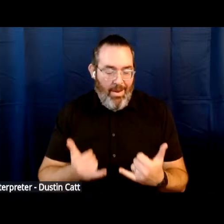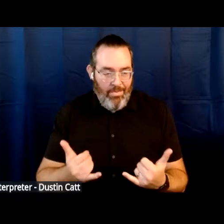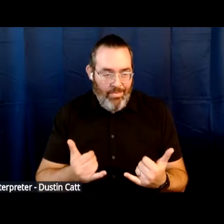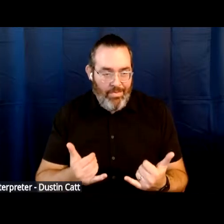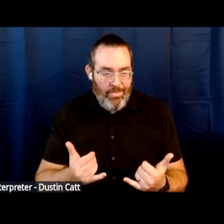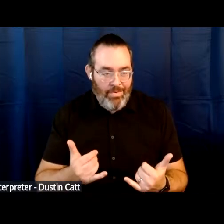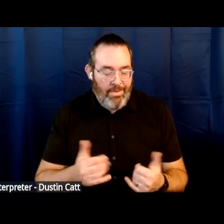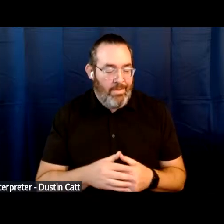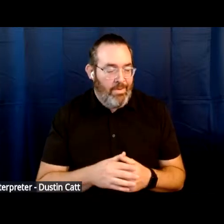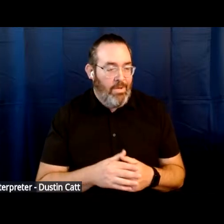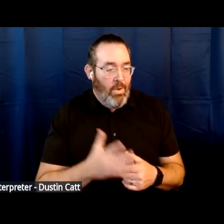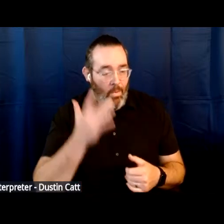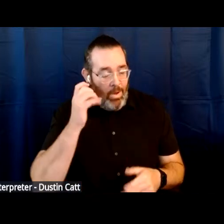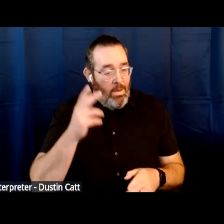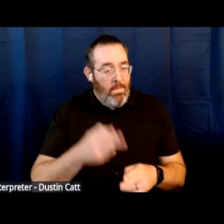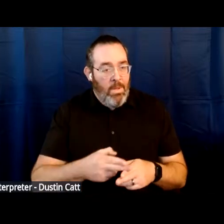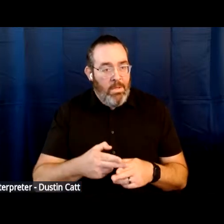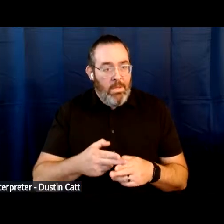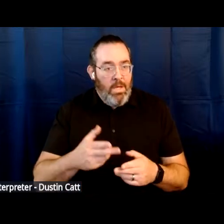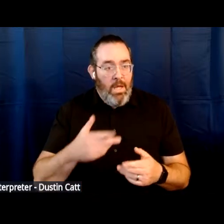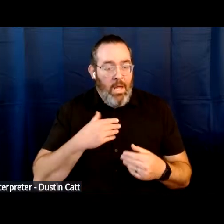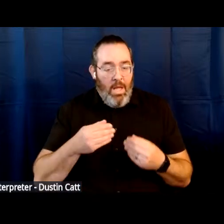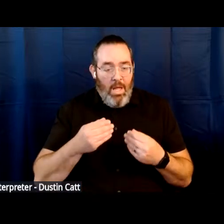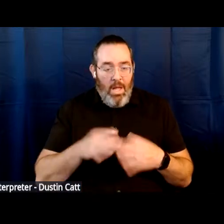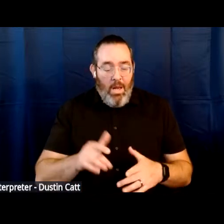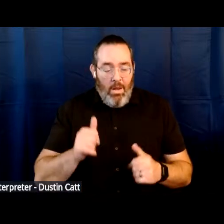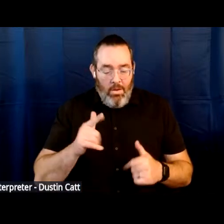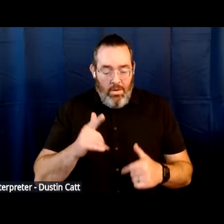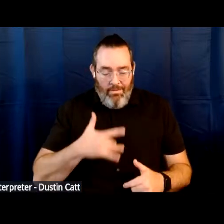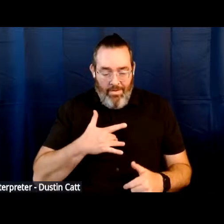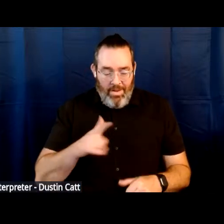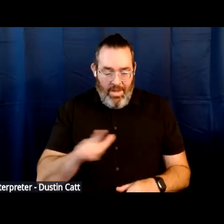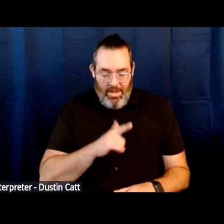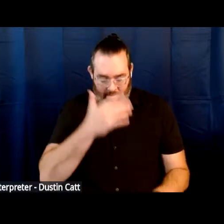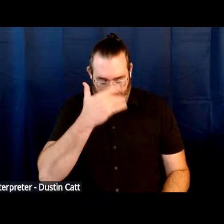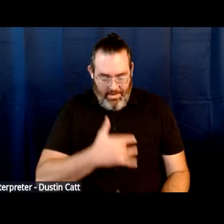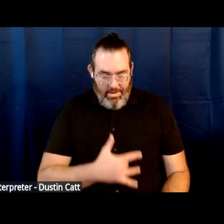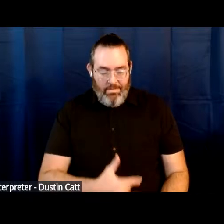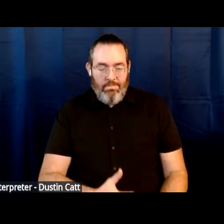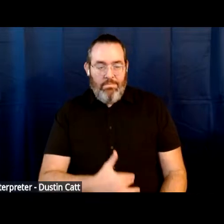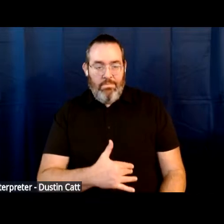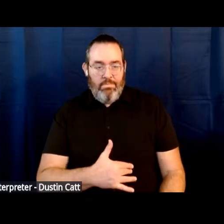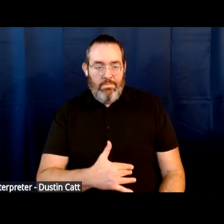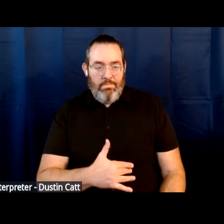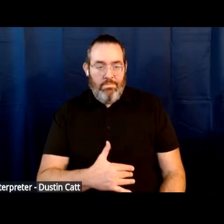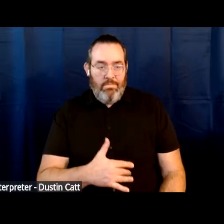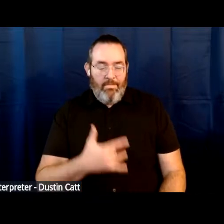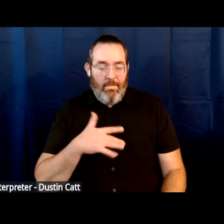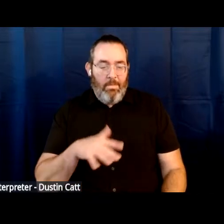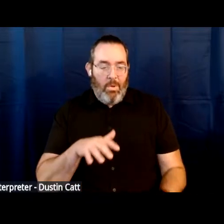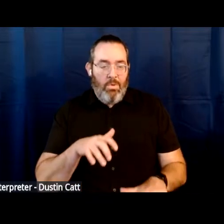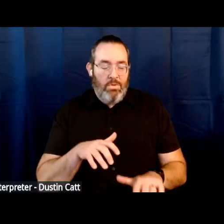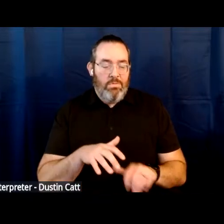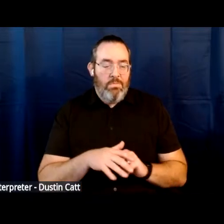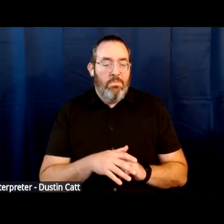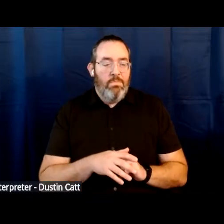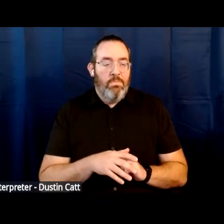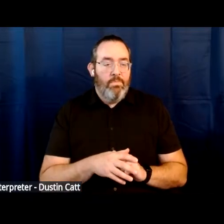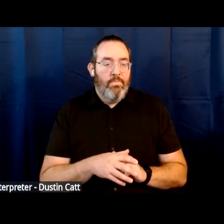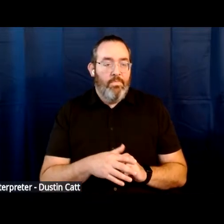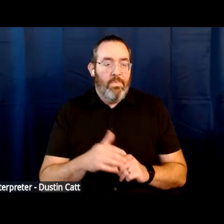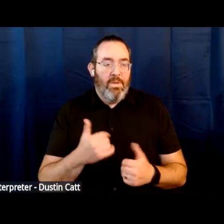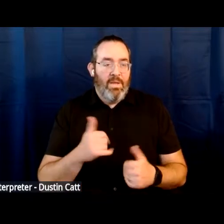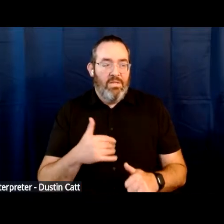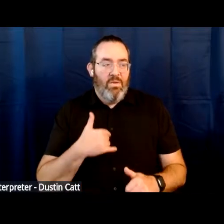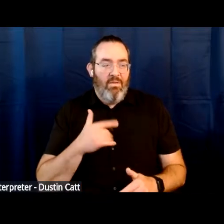up is I lost all feeling on my left side. So that was another loss of sensation. I still have diminished feeling on that